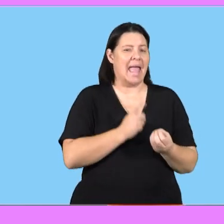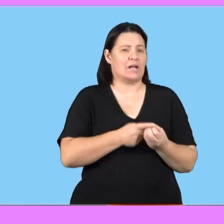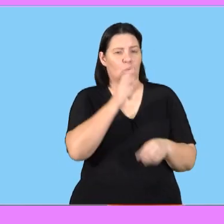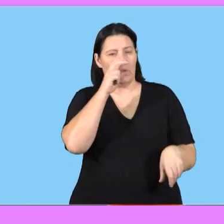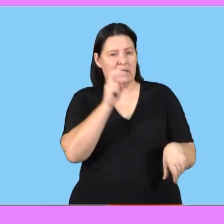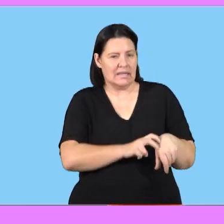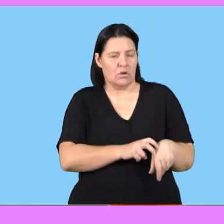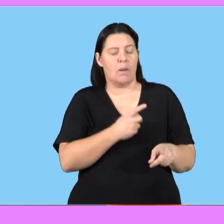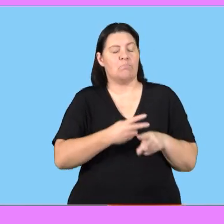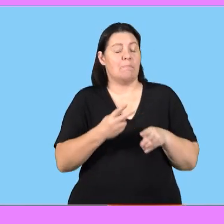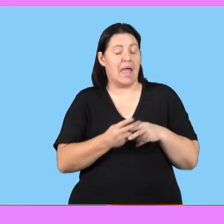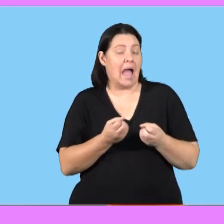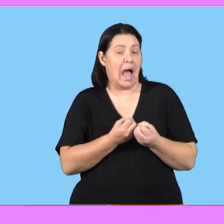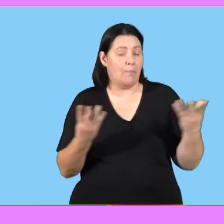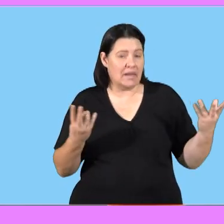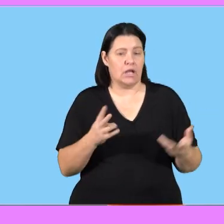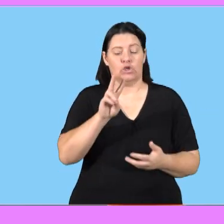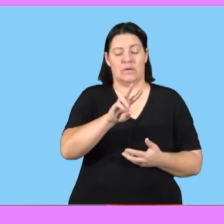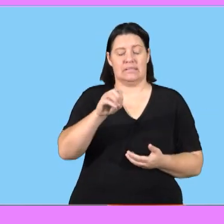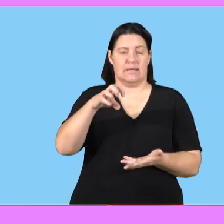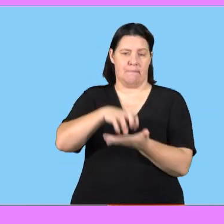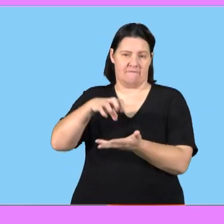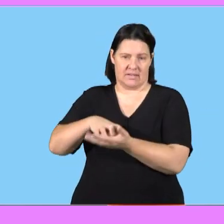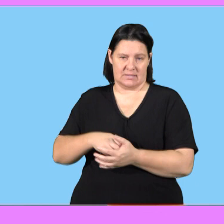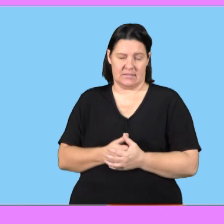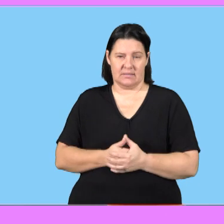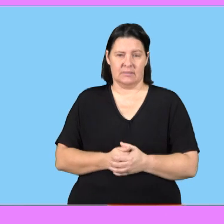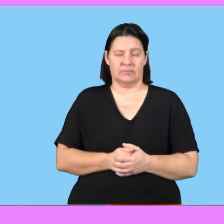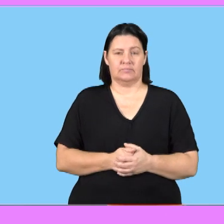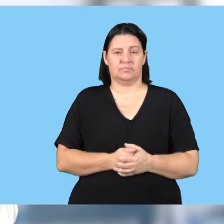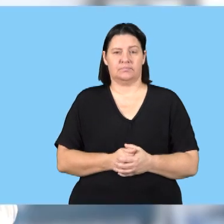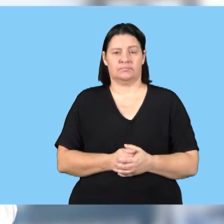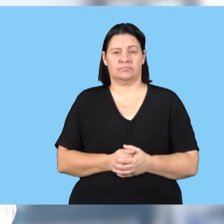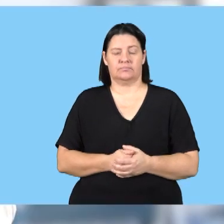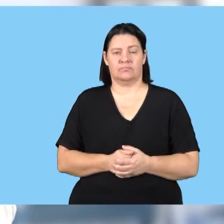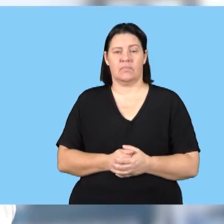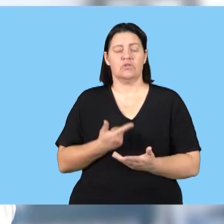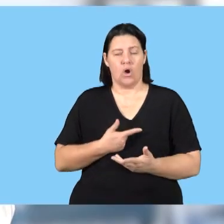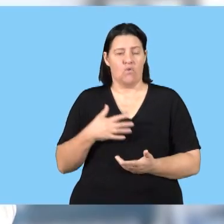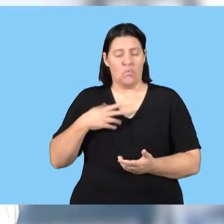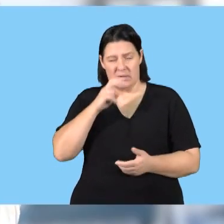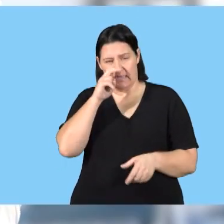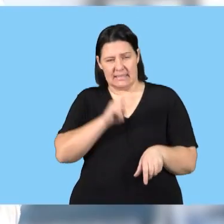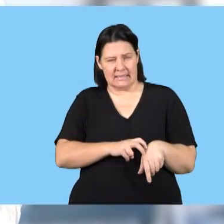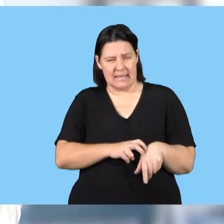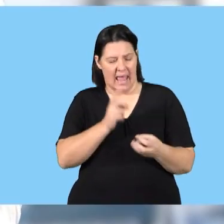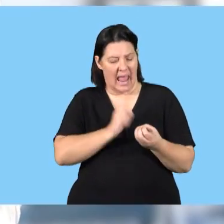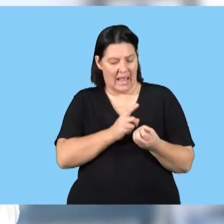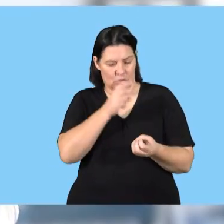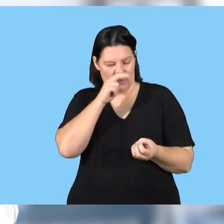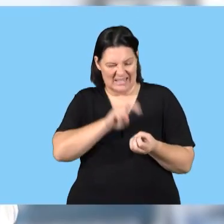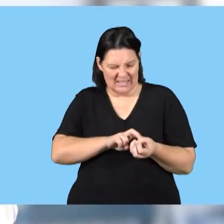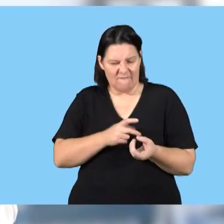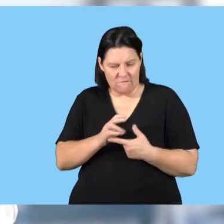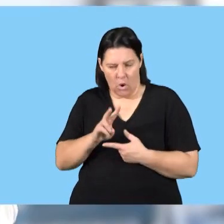to prepare 20 muffins. So now, for us to determine how many eggs will bake